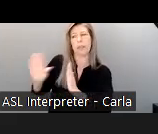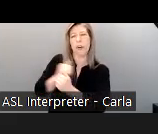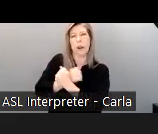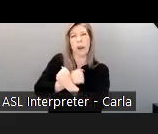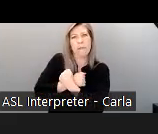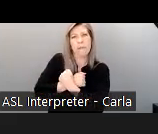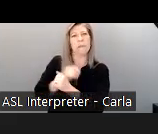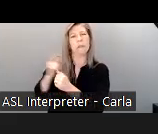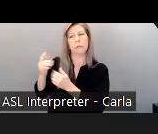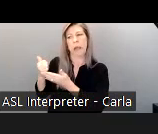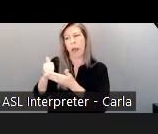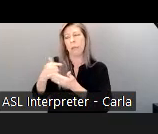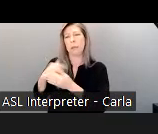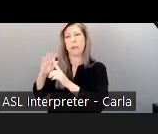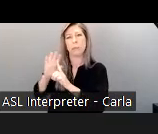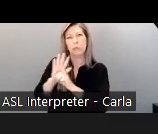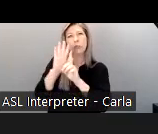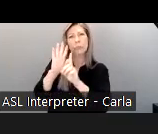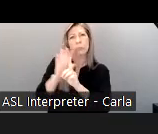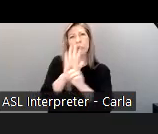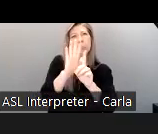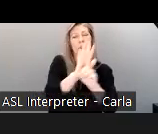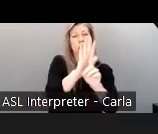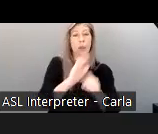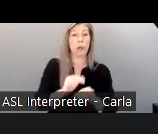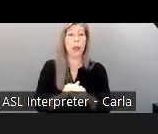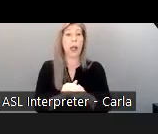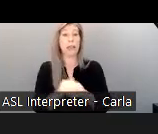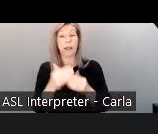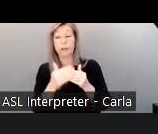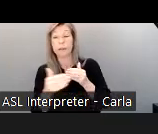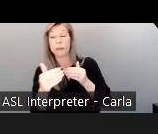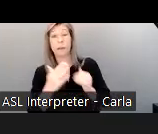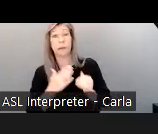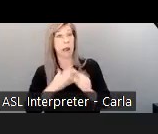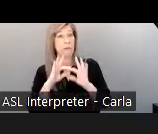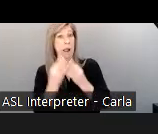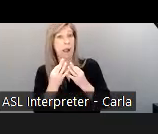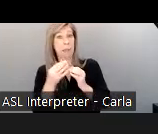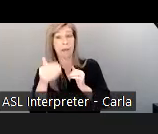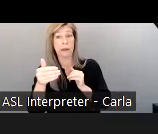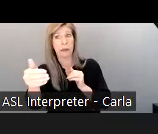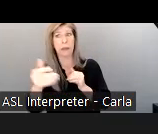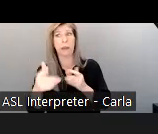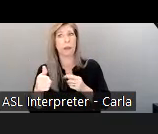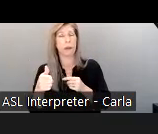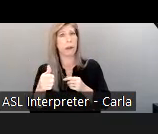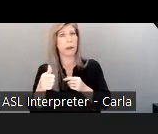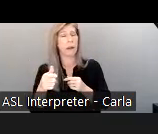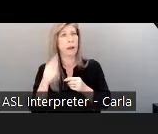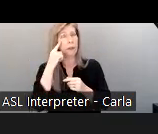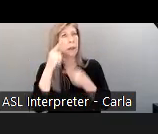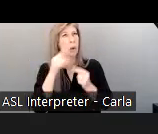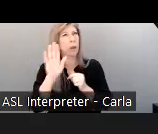my descendants emerging in front of me with their prayers and aspirations pulling me into this future. And I think